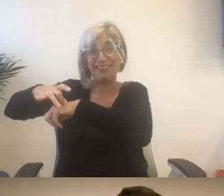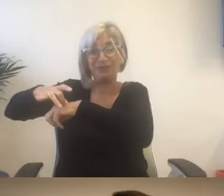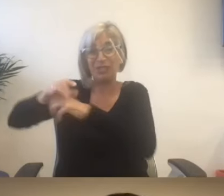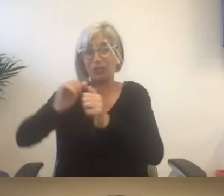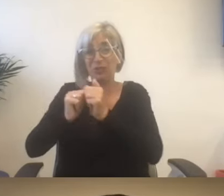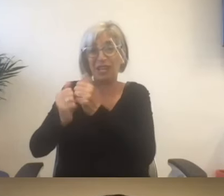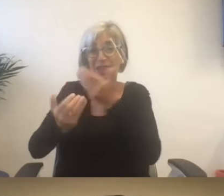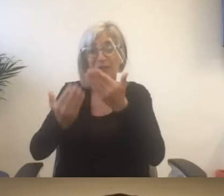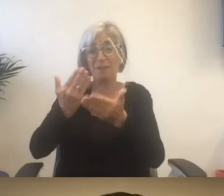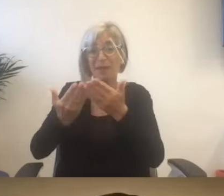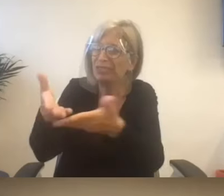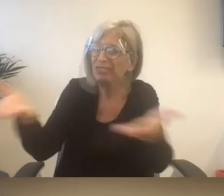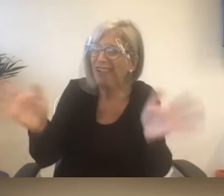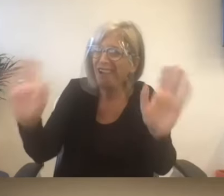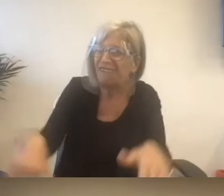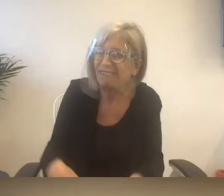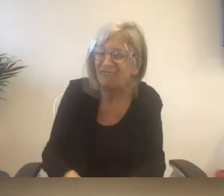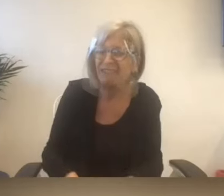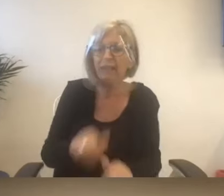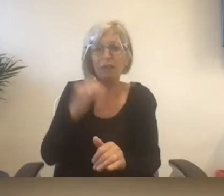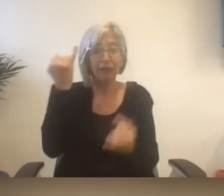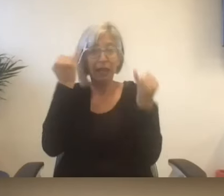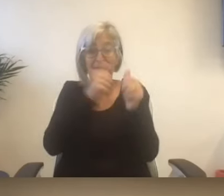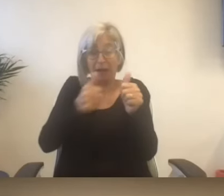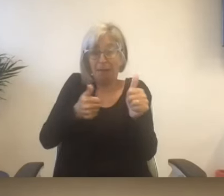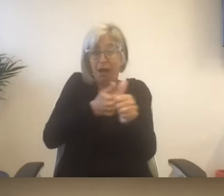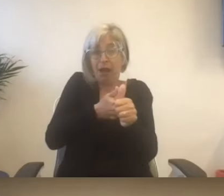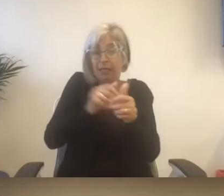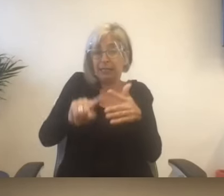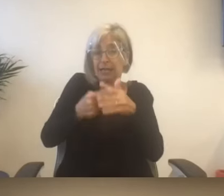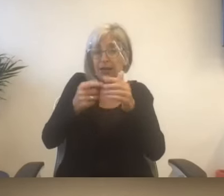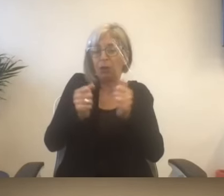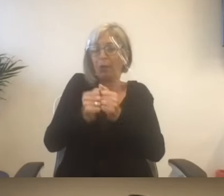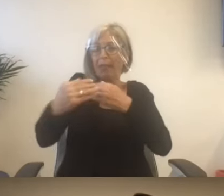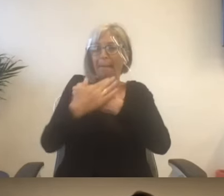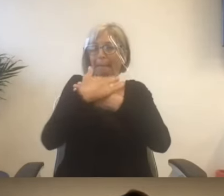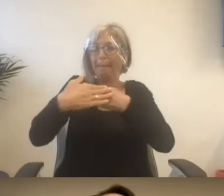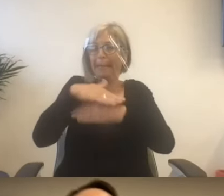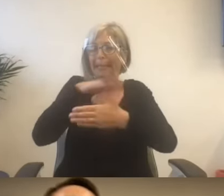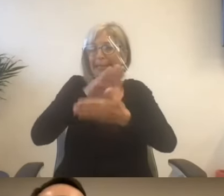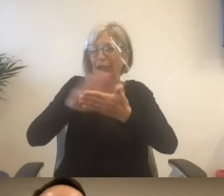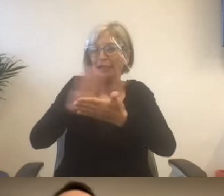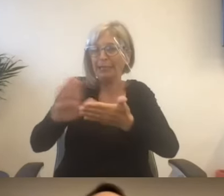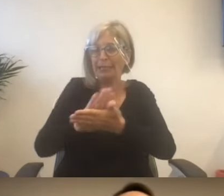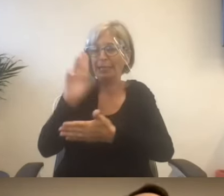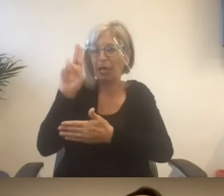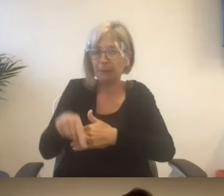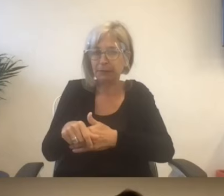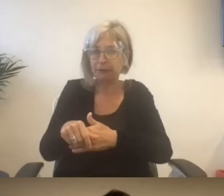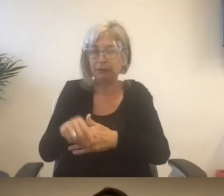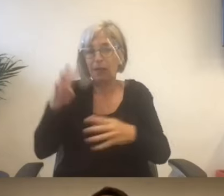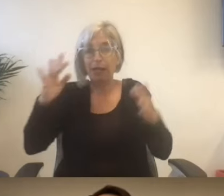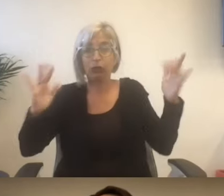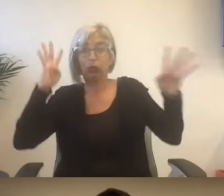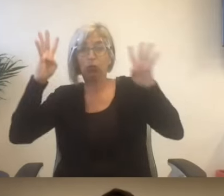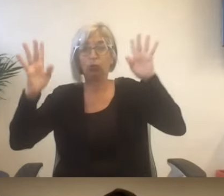Together, maybe we can make something happen. The idea behind this originally started from like beach cleanups, creating the event and then having people